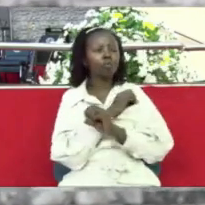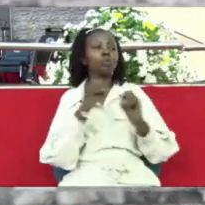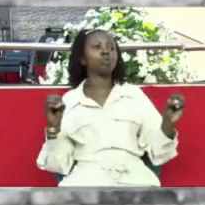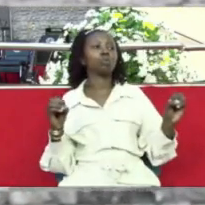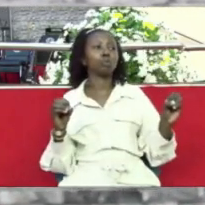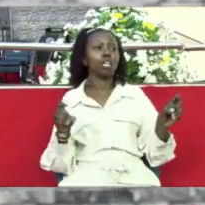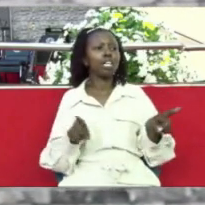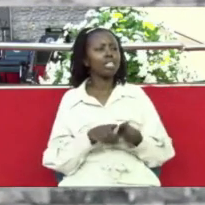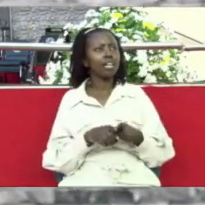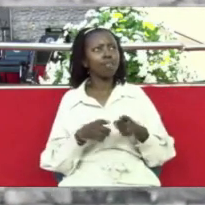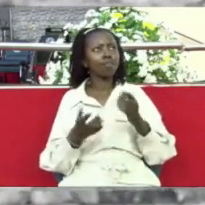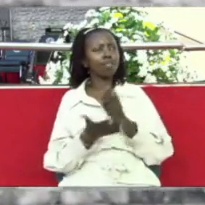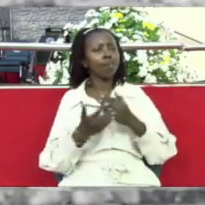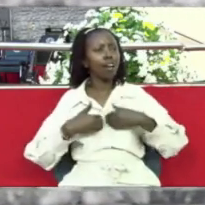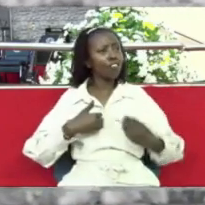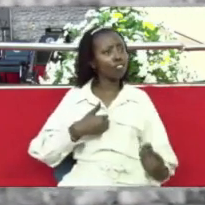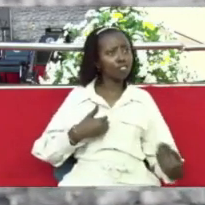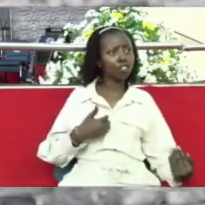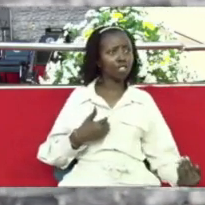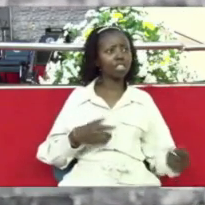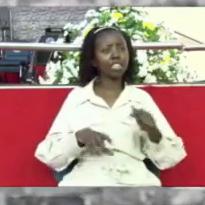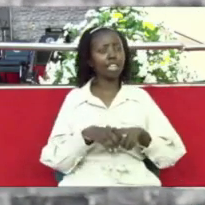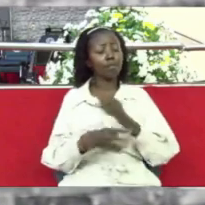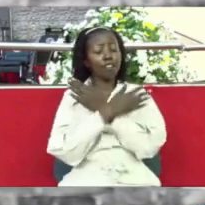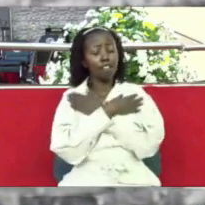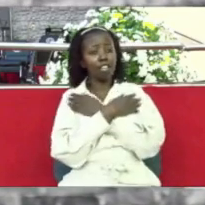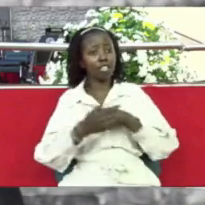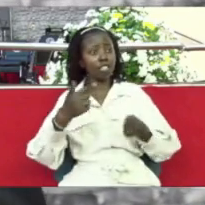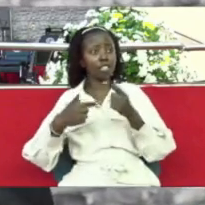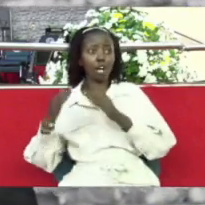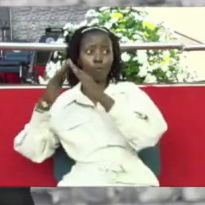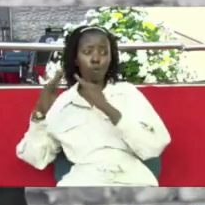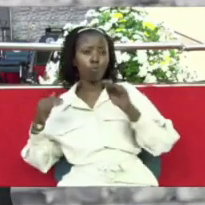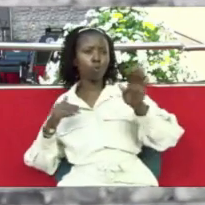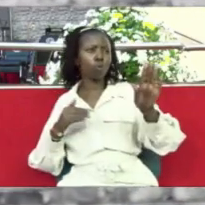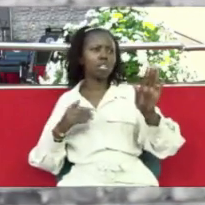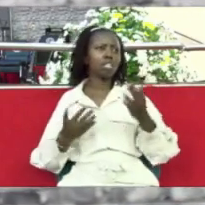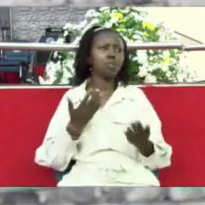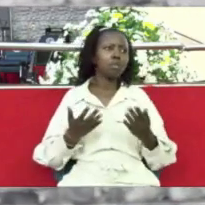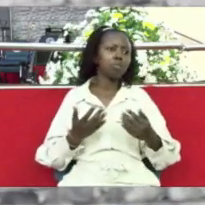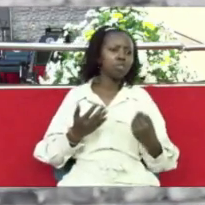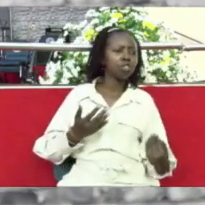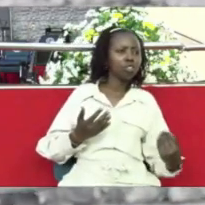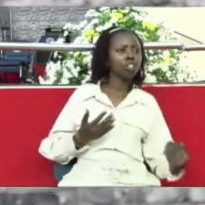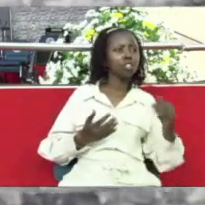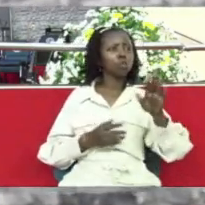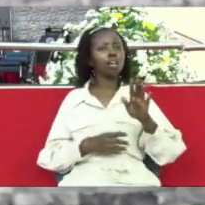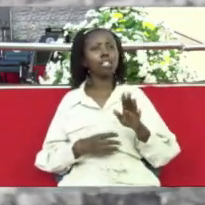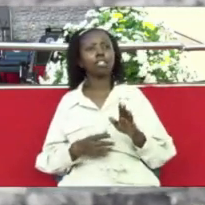wetu ambao tuna watoto wadogo, when your friends come over, wakati rafiki zako wanakuja, and your children are playing, na watoto wako